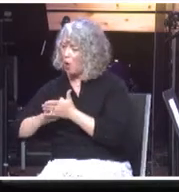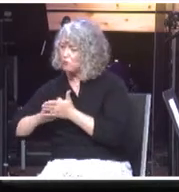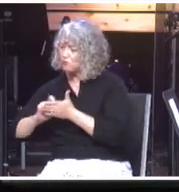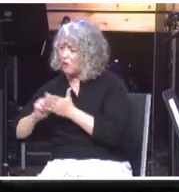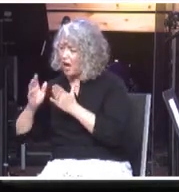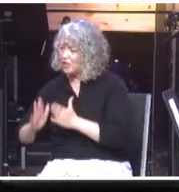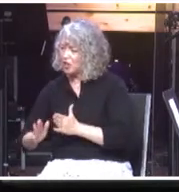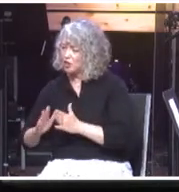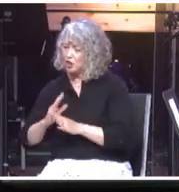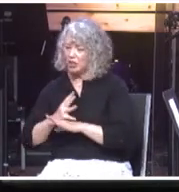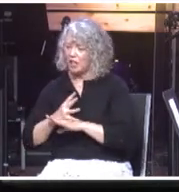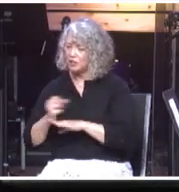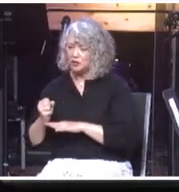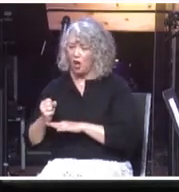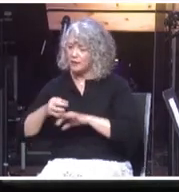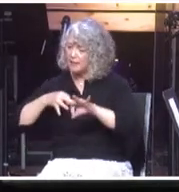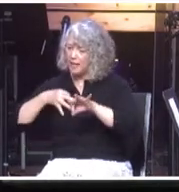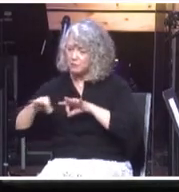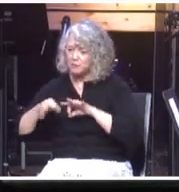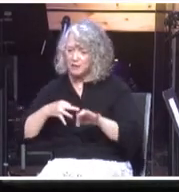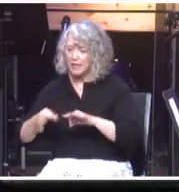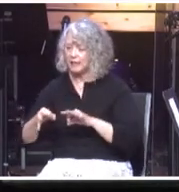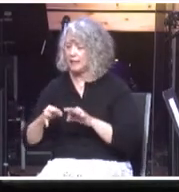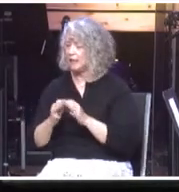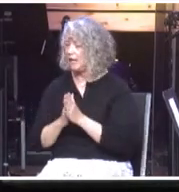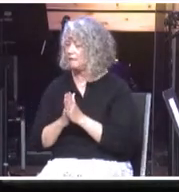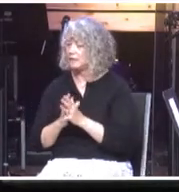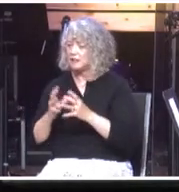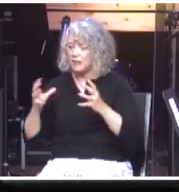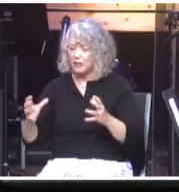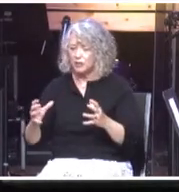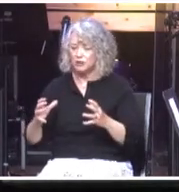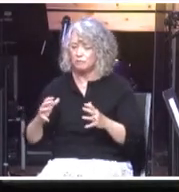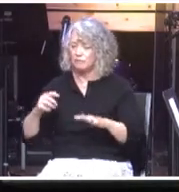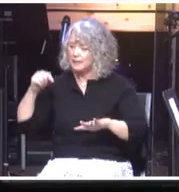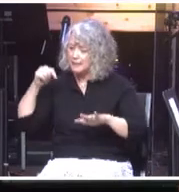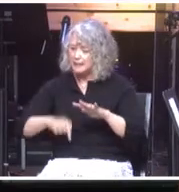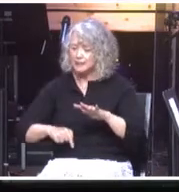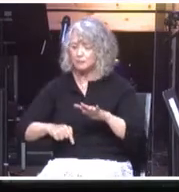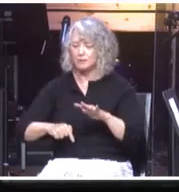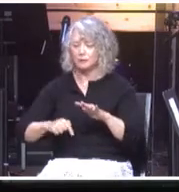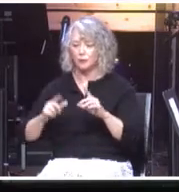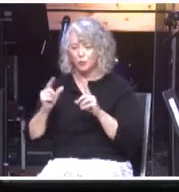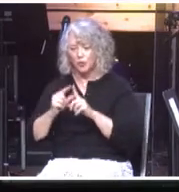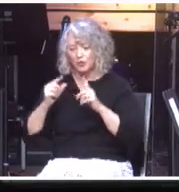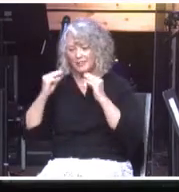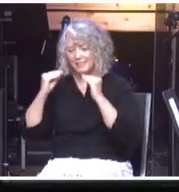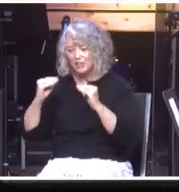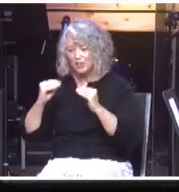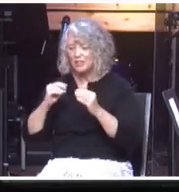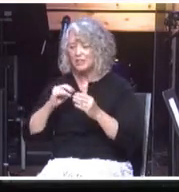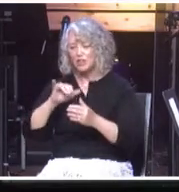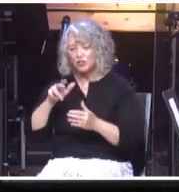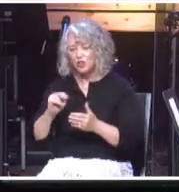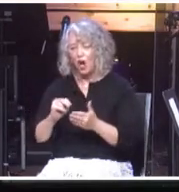They are, in fact, the kernel and the anticipation of much of the profoundest teaching of the Apostle